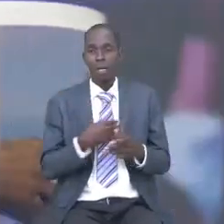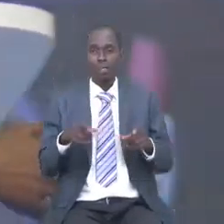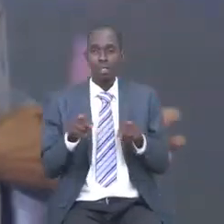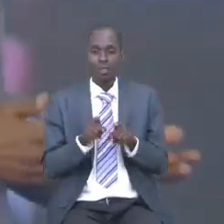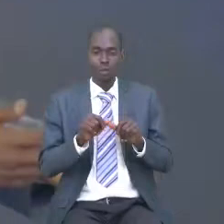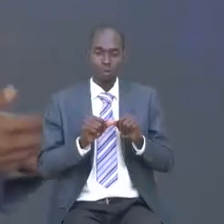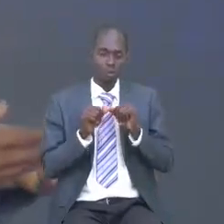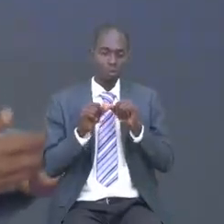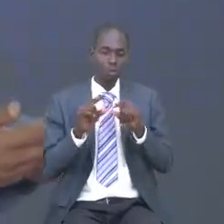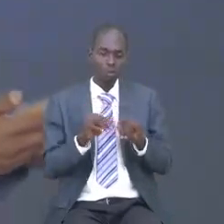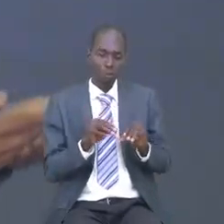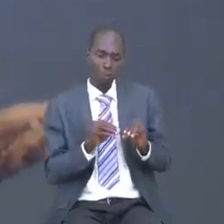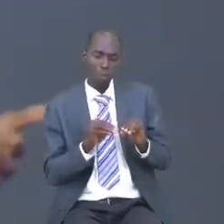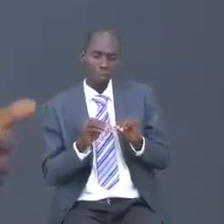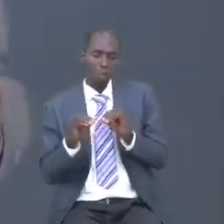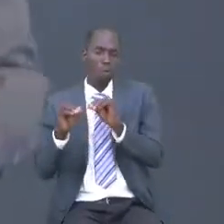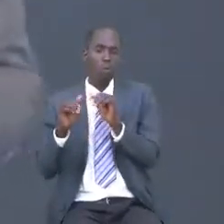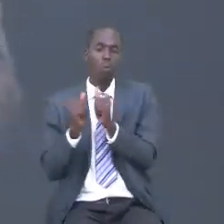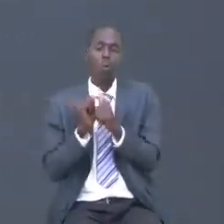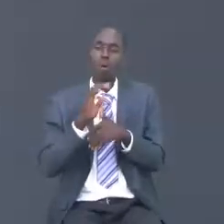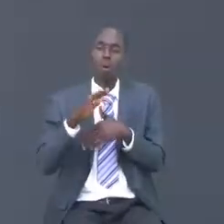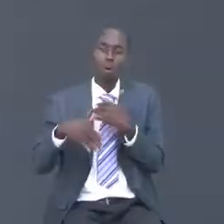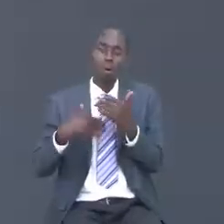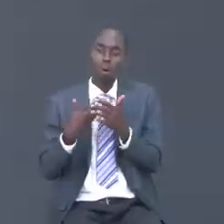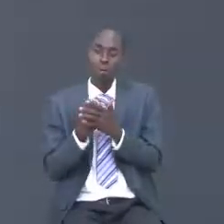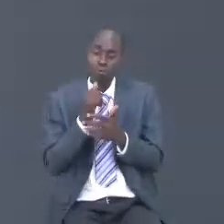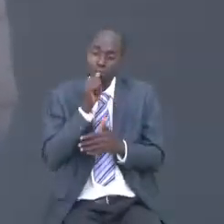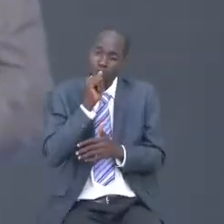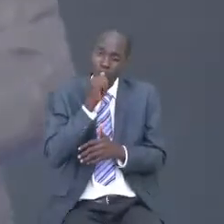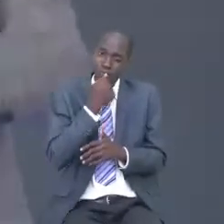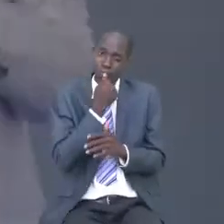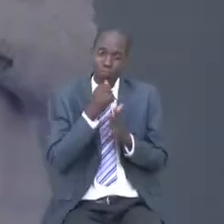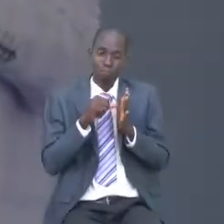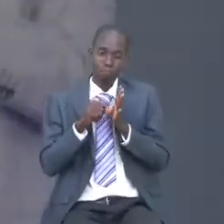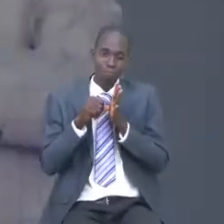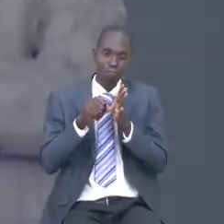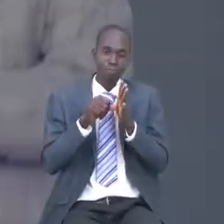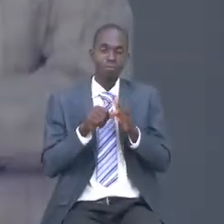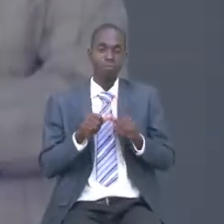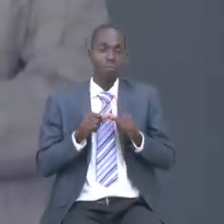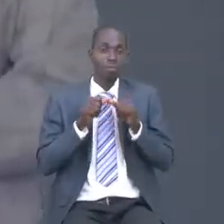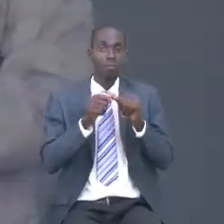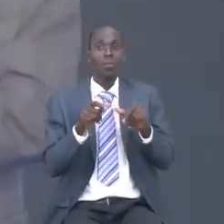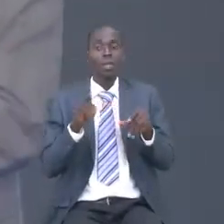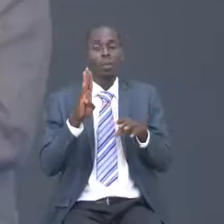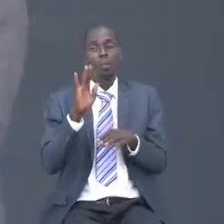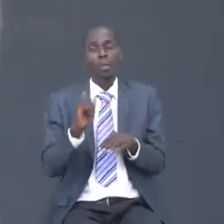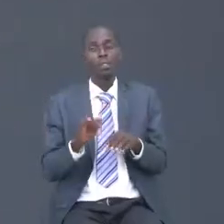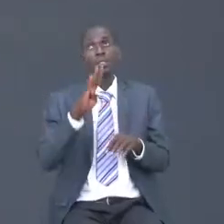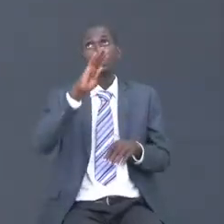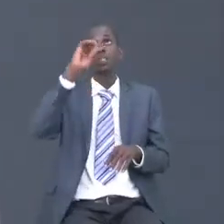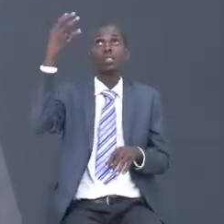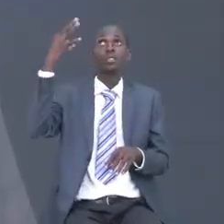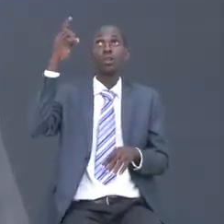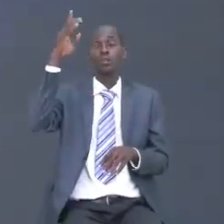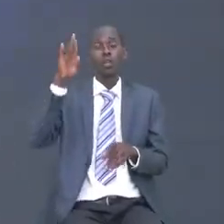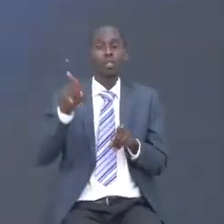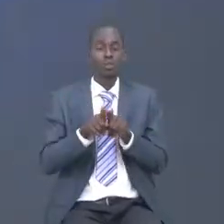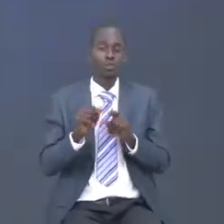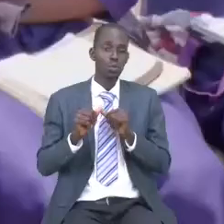in perseverance, by the grace of God, as you pursue, you will get